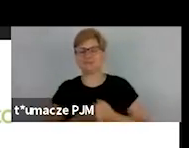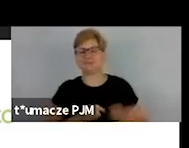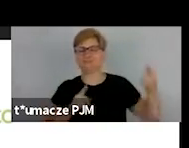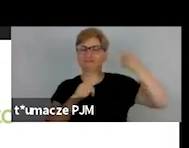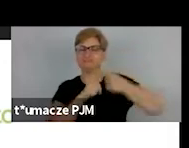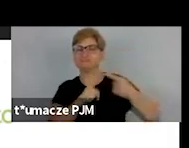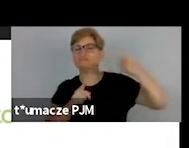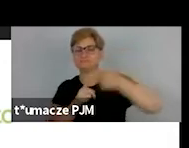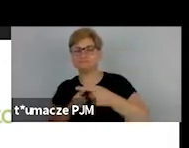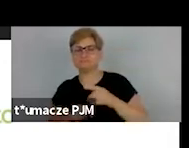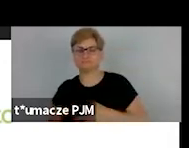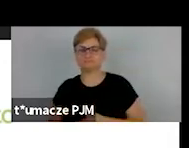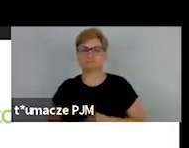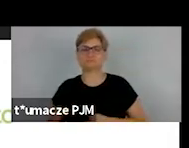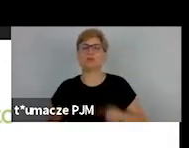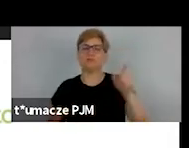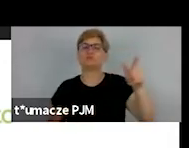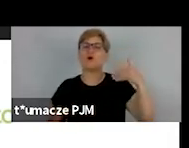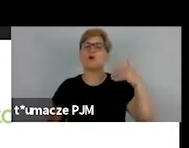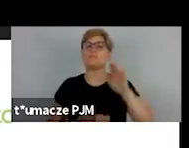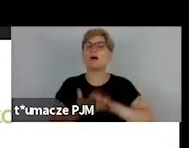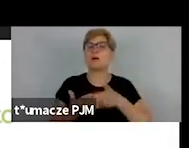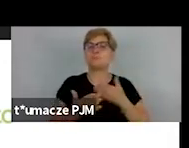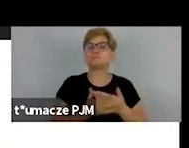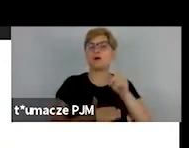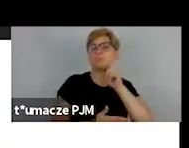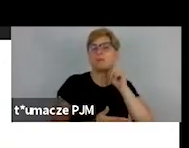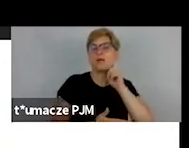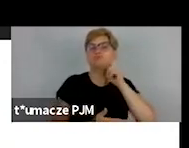gender equality, about violence. Next slide.